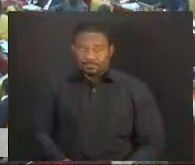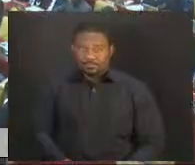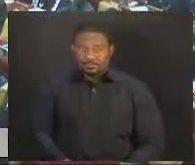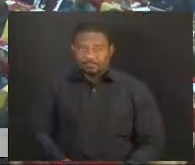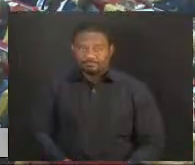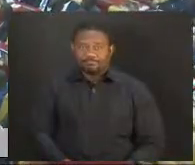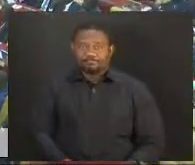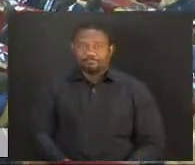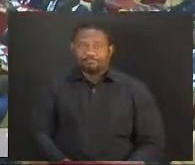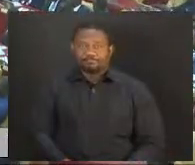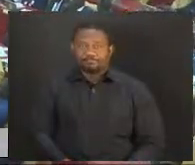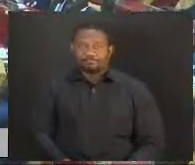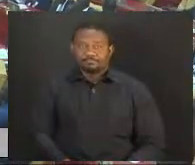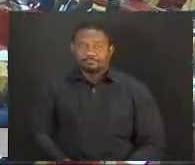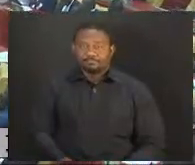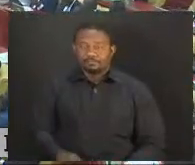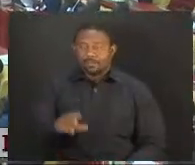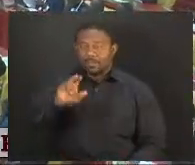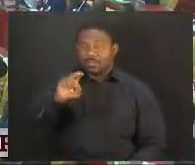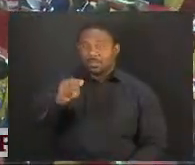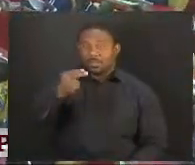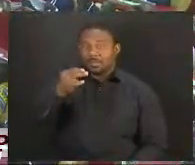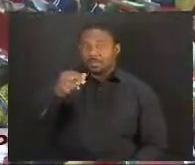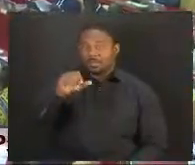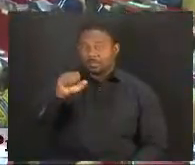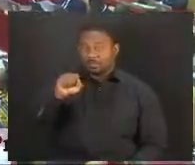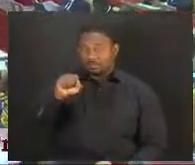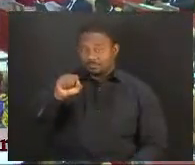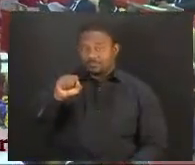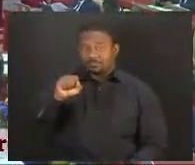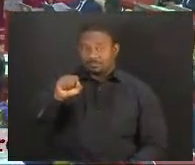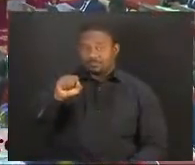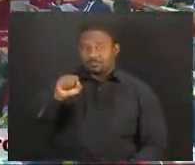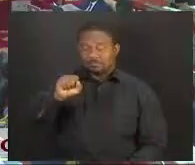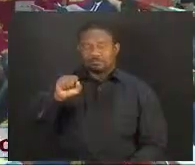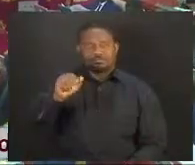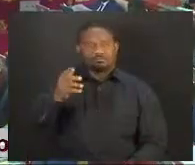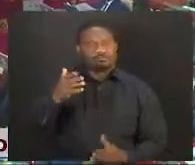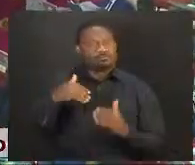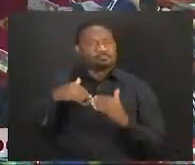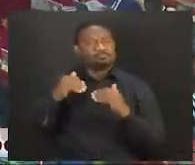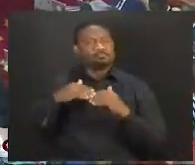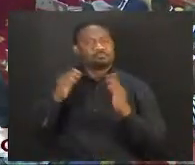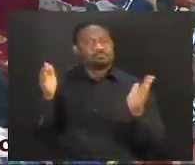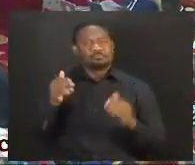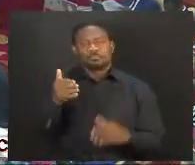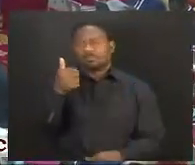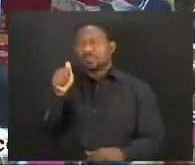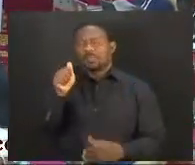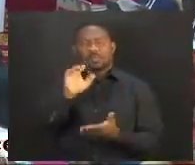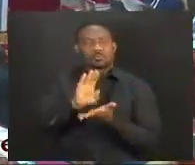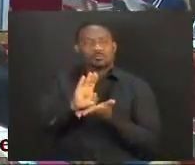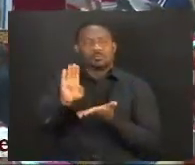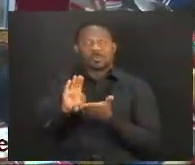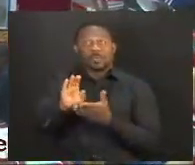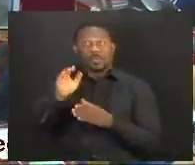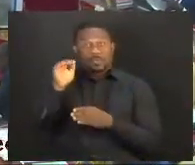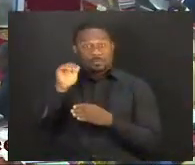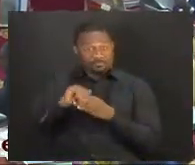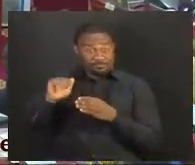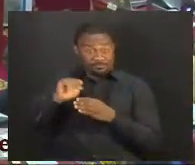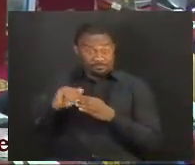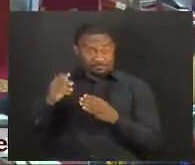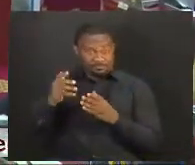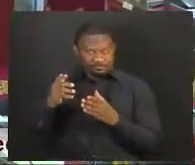we have uncapped the National Health Insurance Levy. An amount of about 10 billion Ghana cedis has